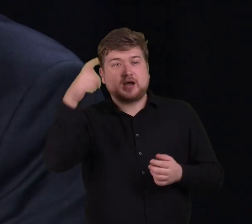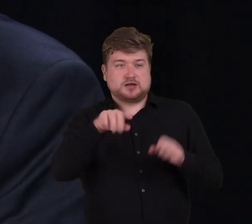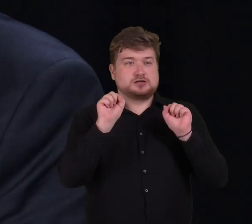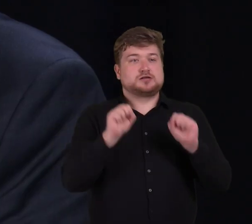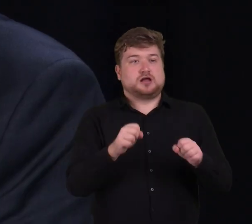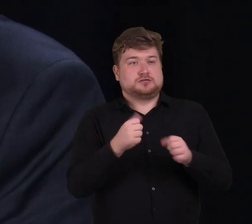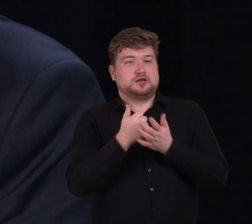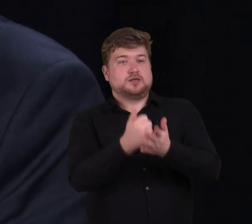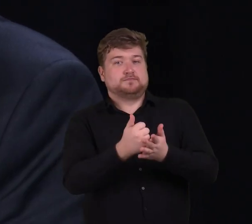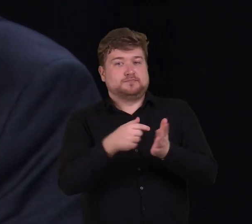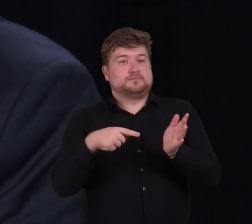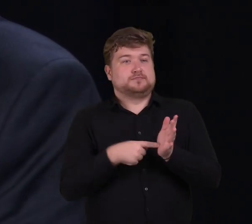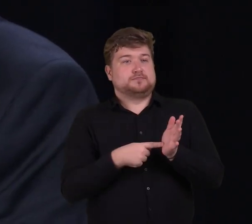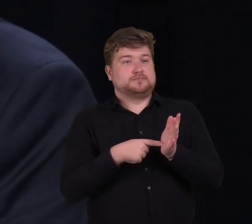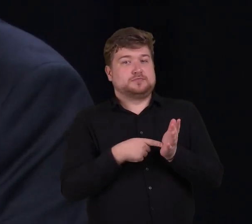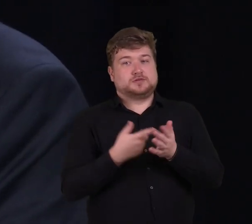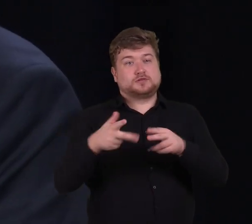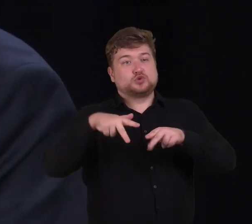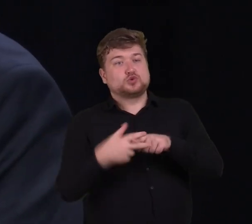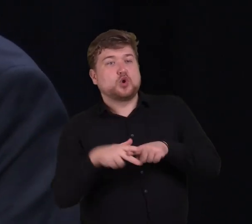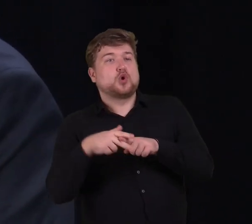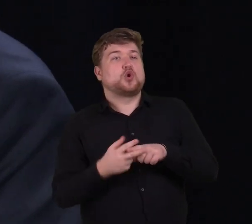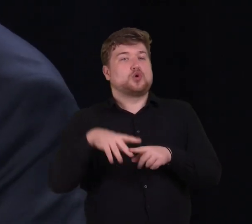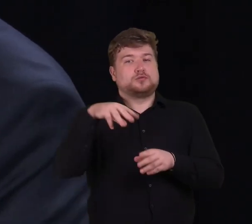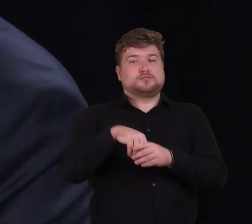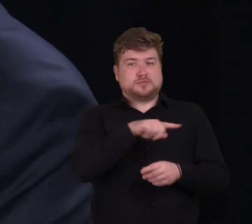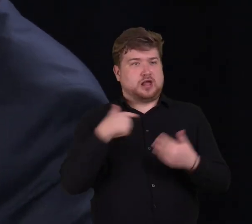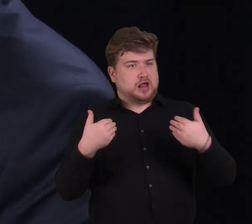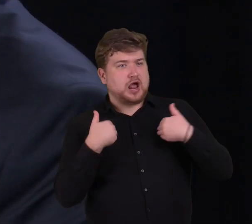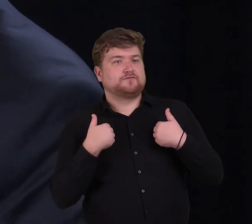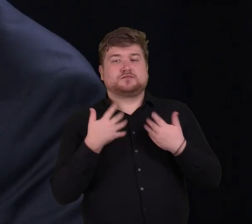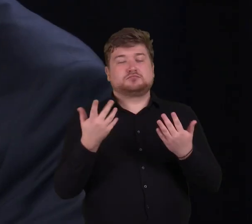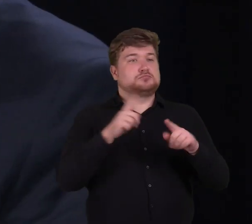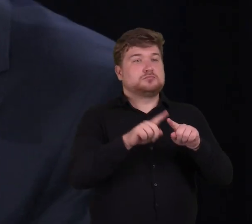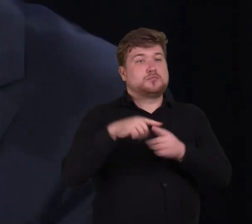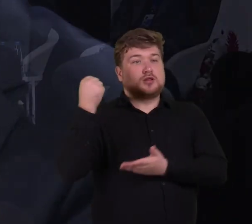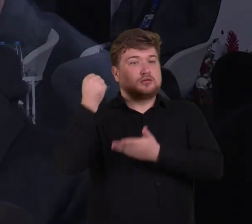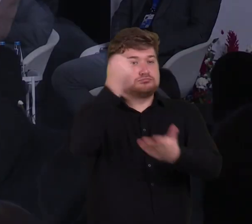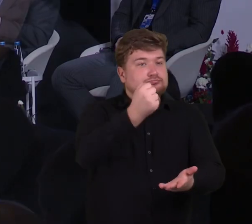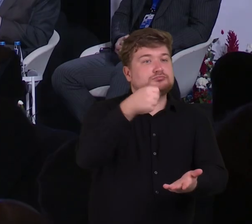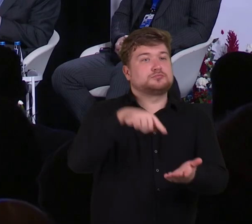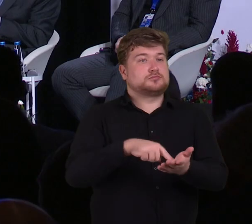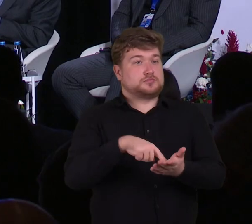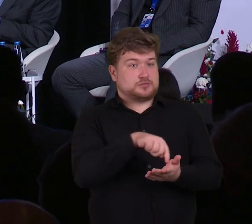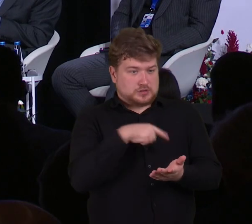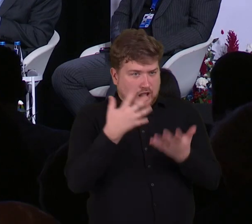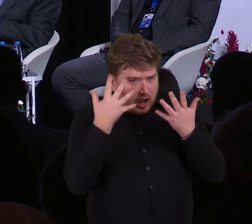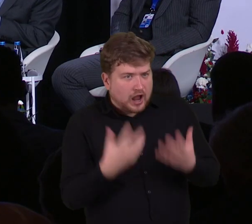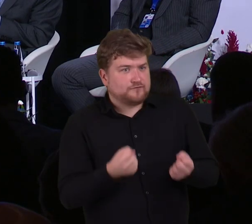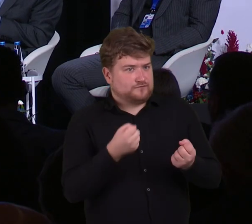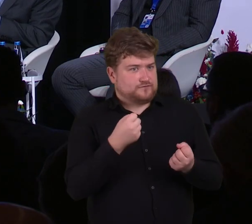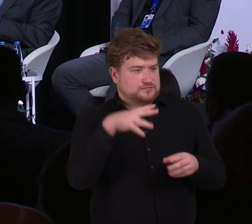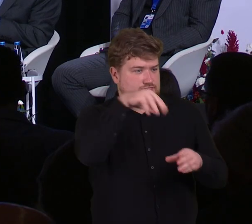instruments, where you have budget, democratic legitimation. I come to the budget. Okay, no budget. Most of